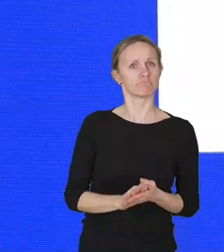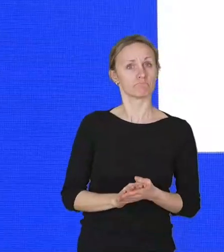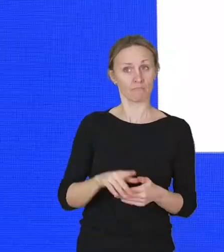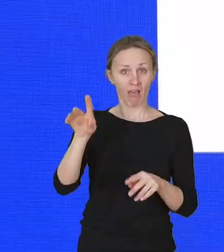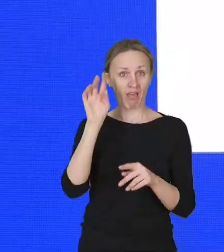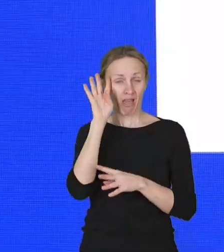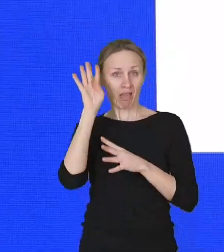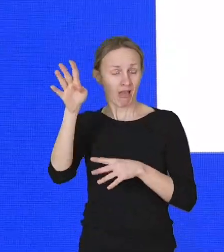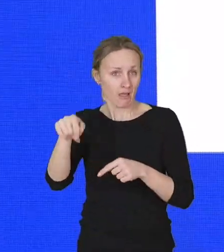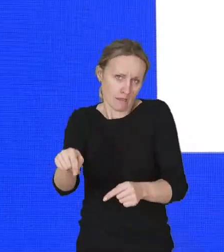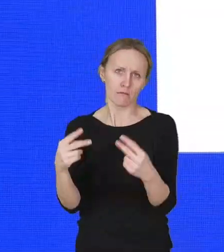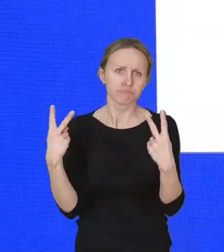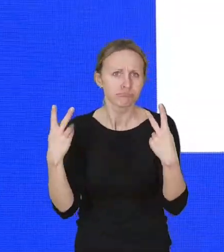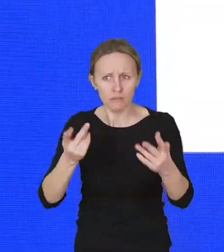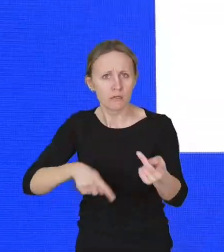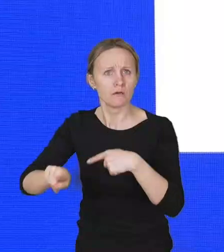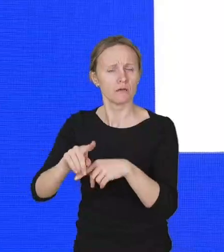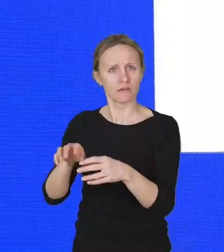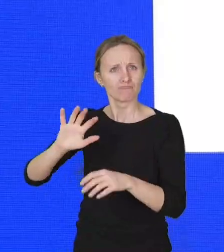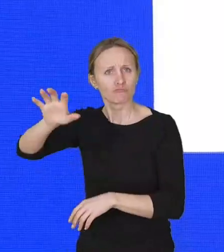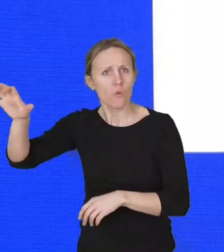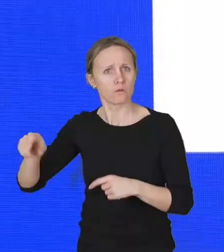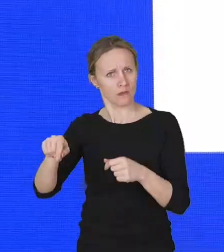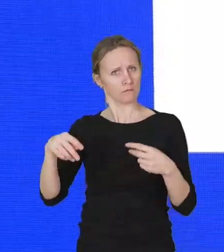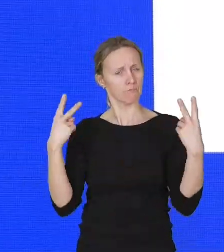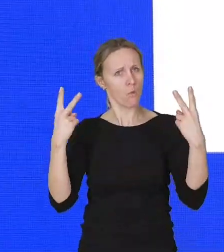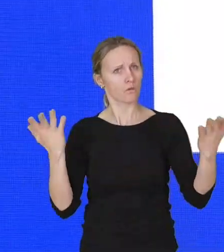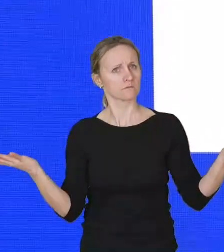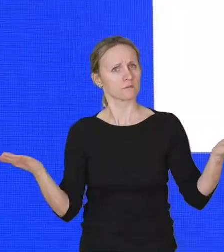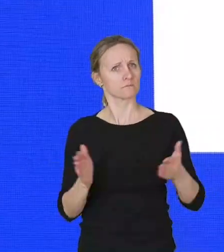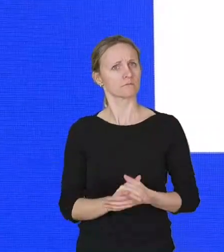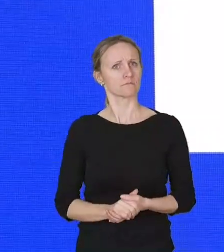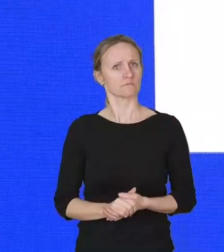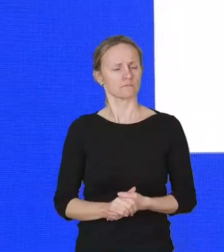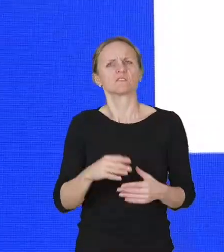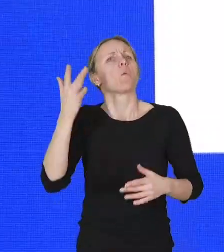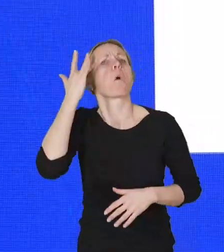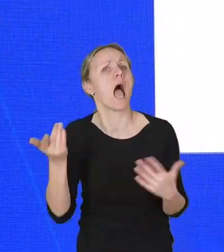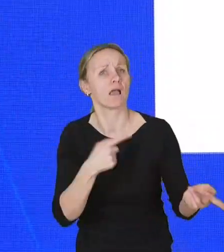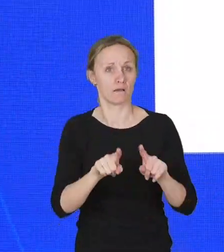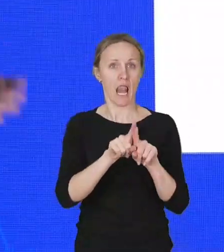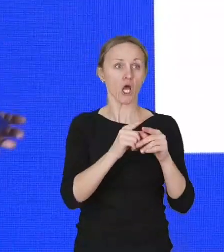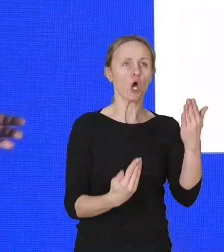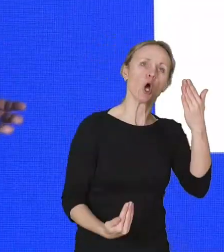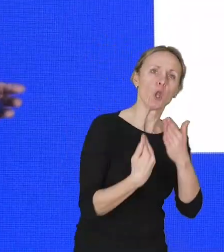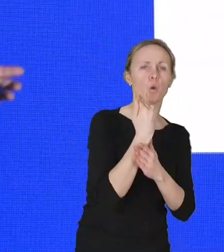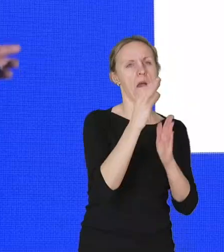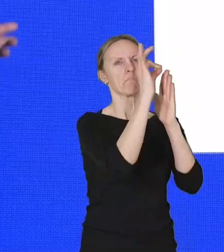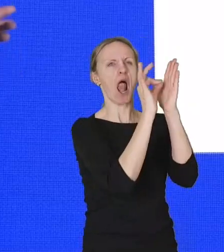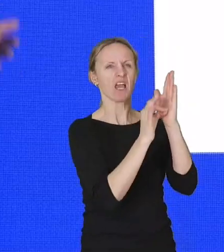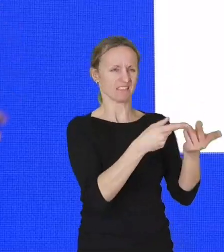way? Why the state aid rules privileging the central instrument